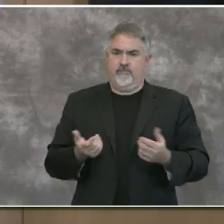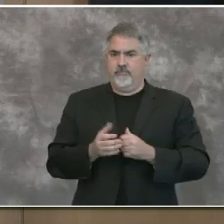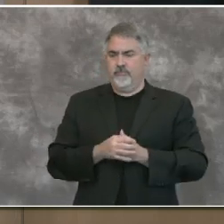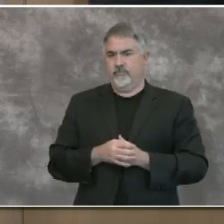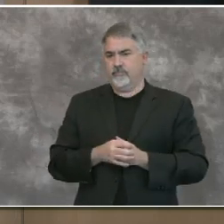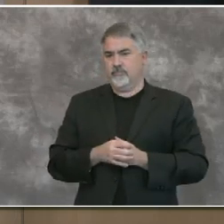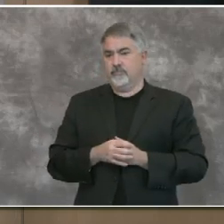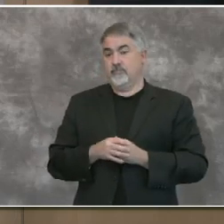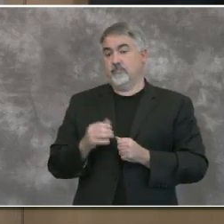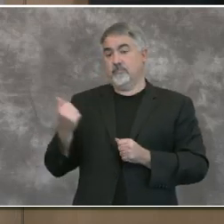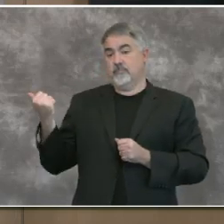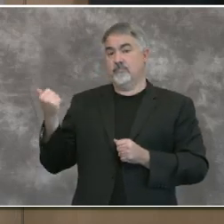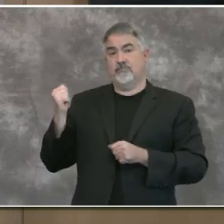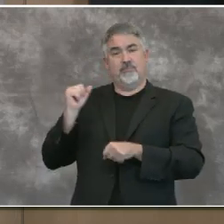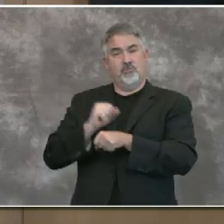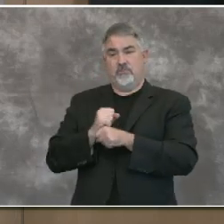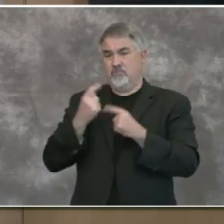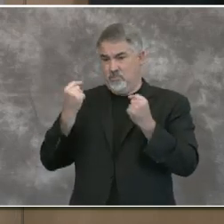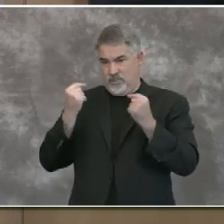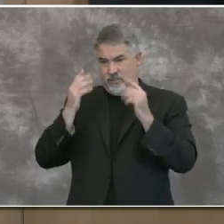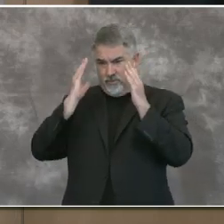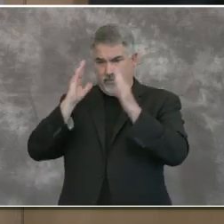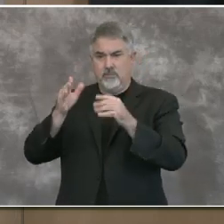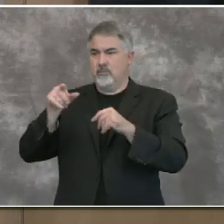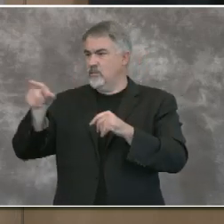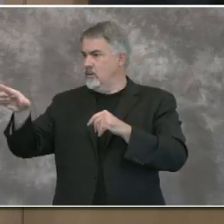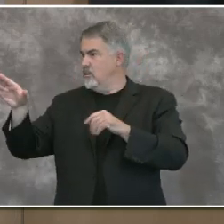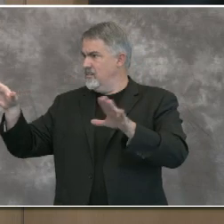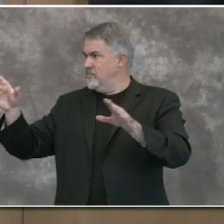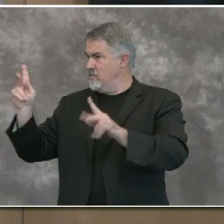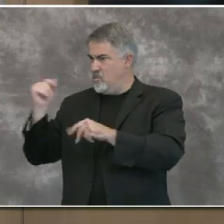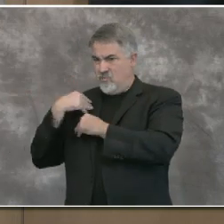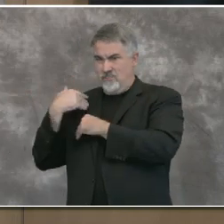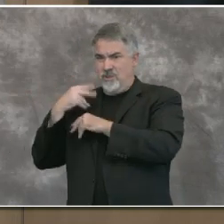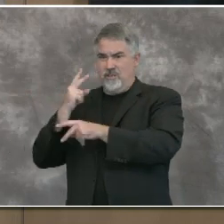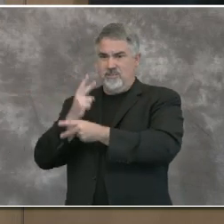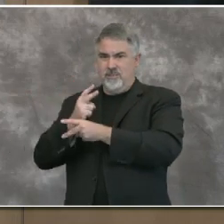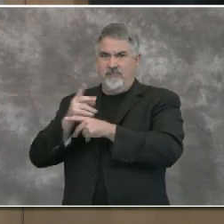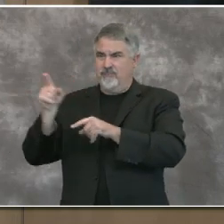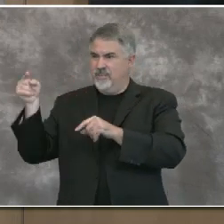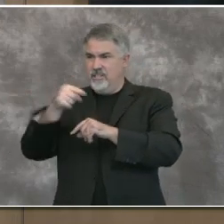occupation, but we do know that there are homeless cases.